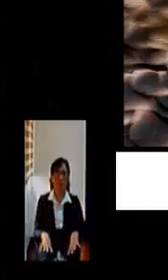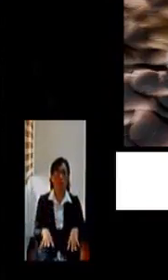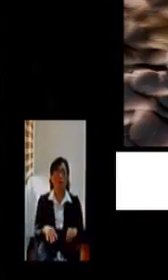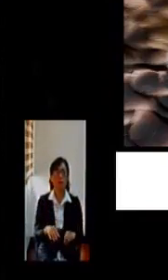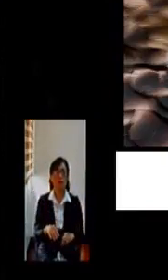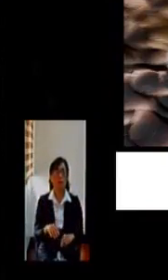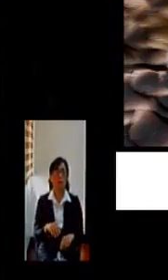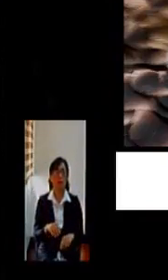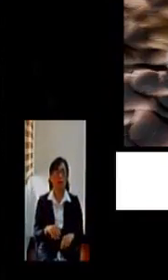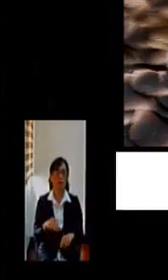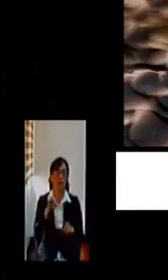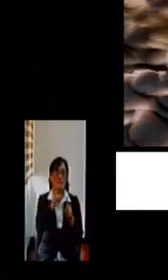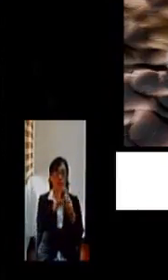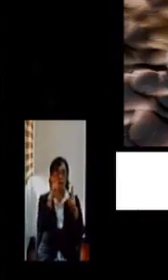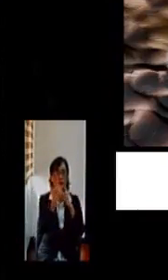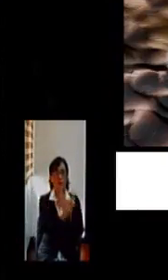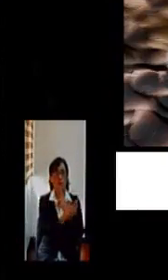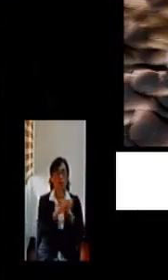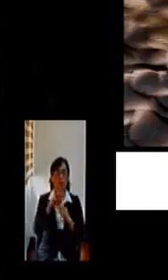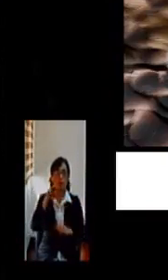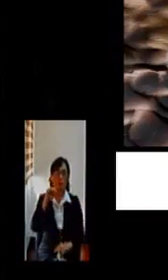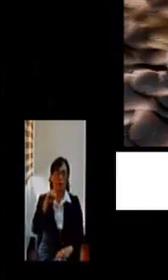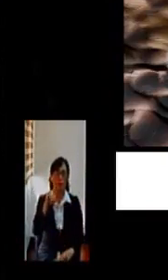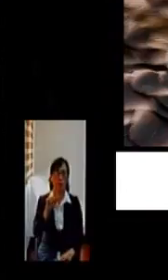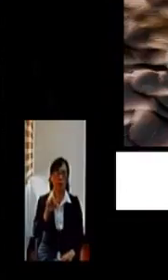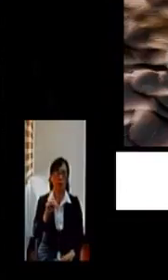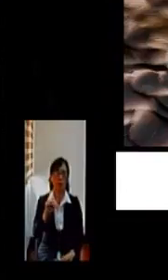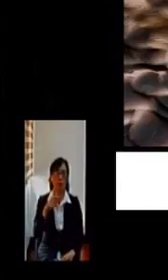culture of the Mangyan people.